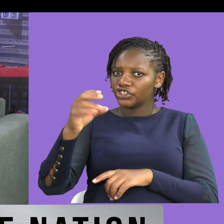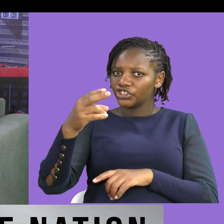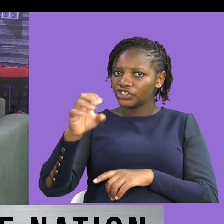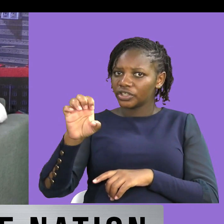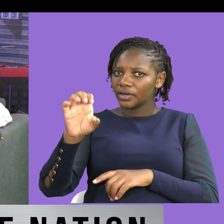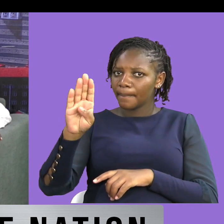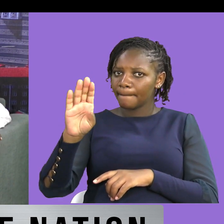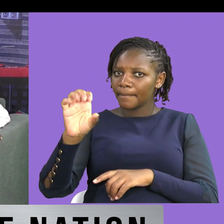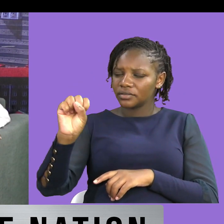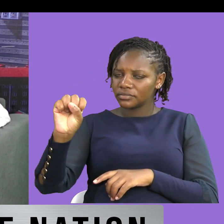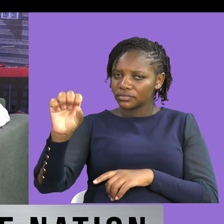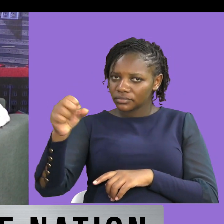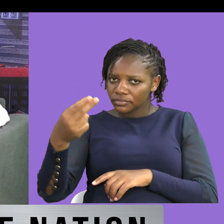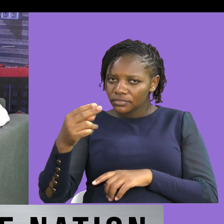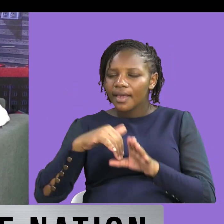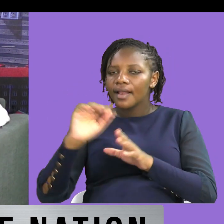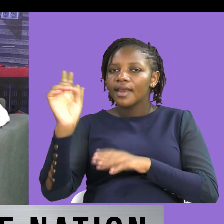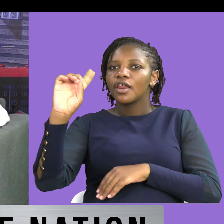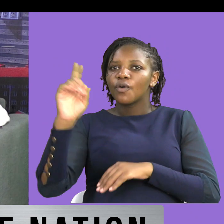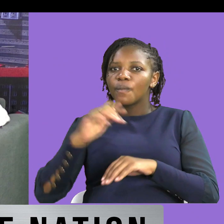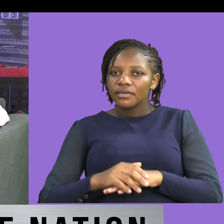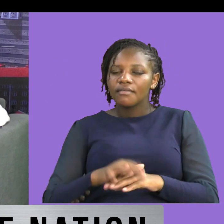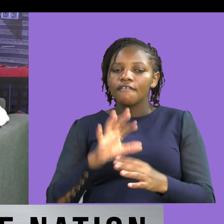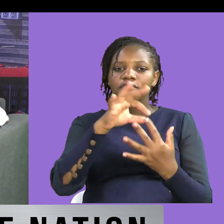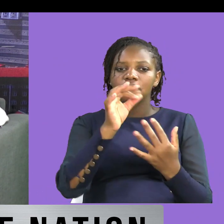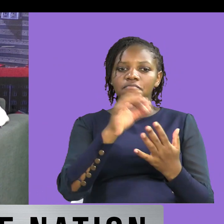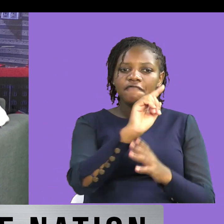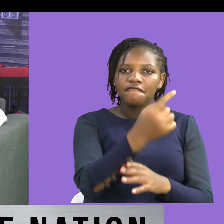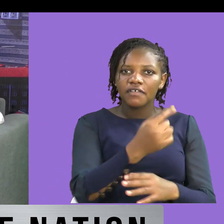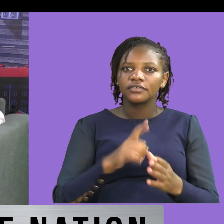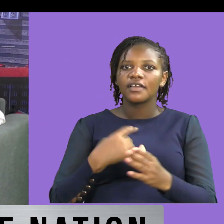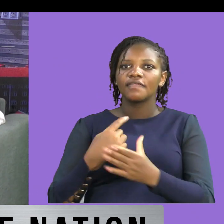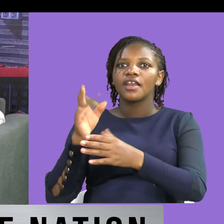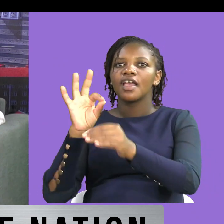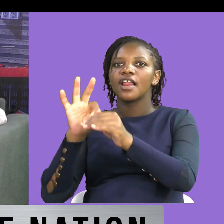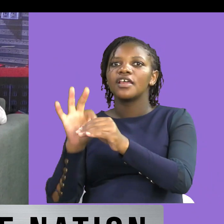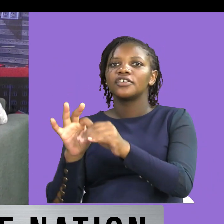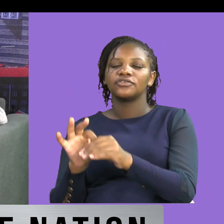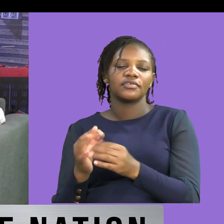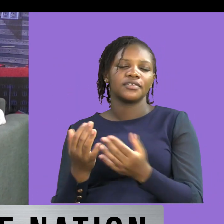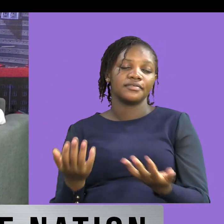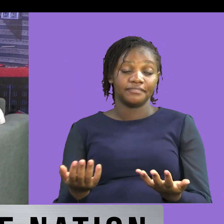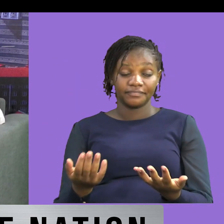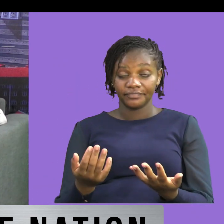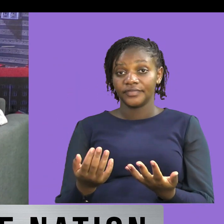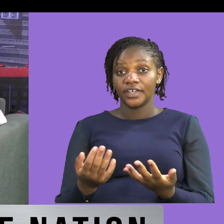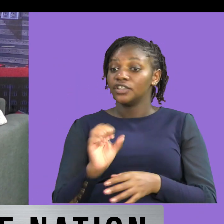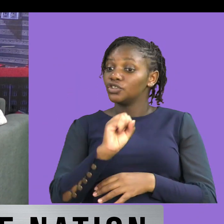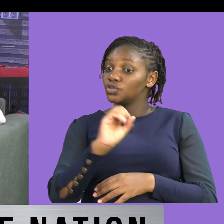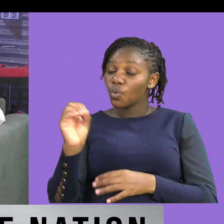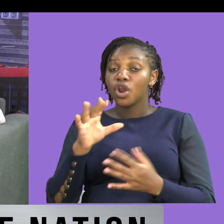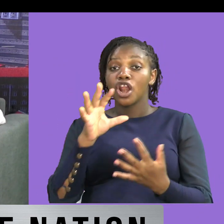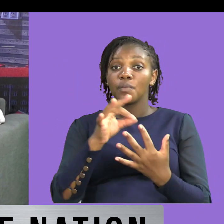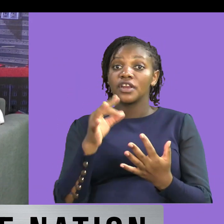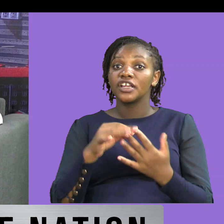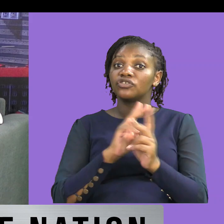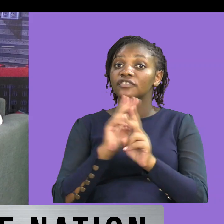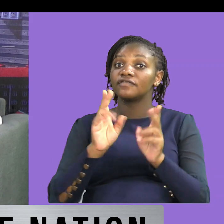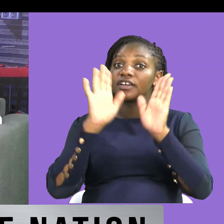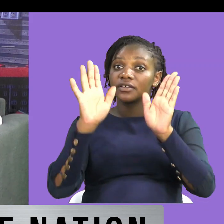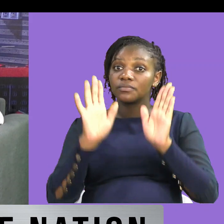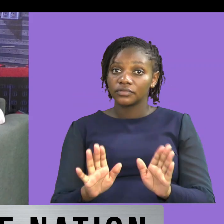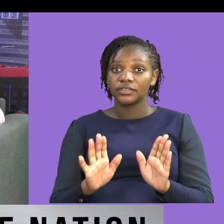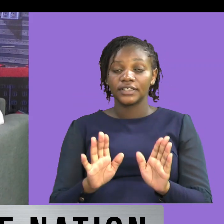now the process of clearing and forwarding akakuwa yuko kwa bunge. So really nomination is important. Asige should take